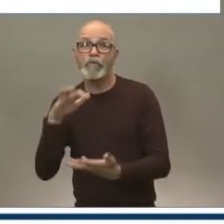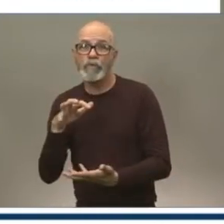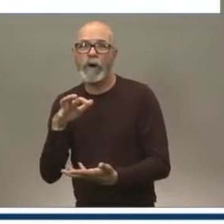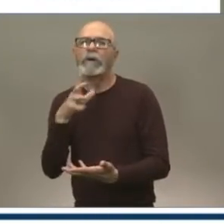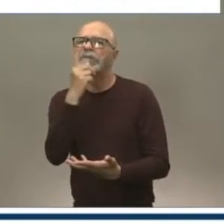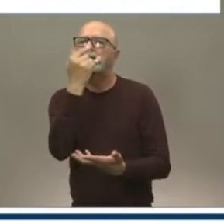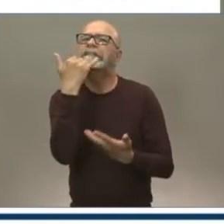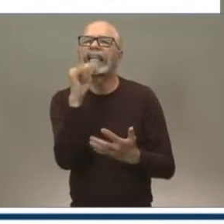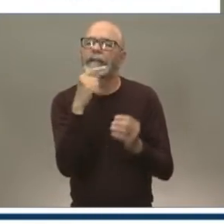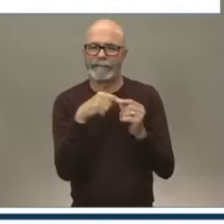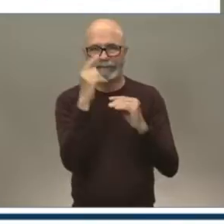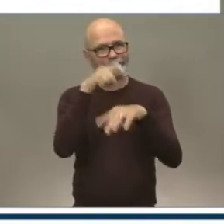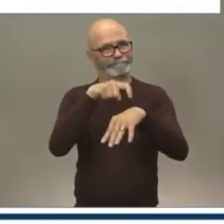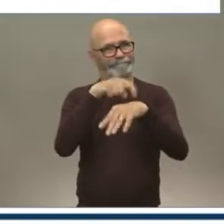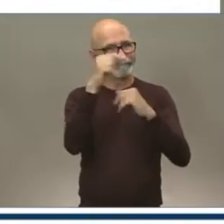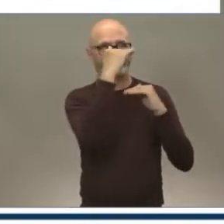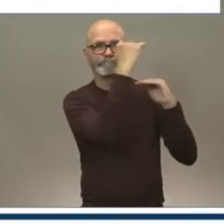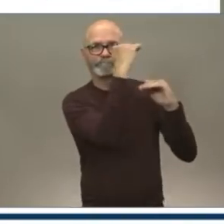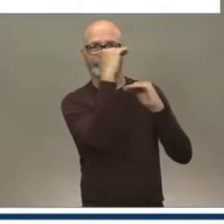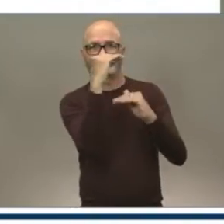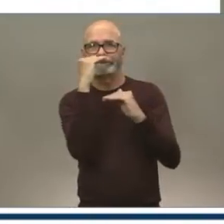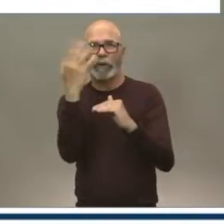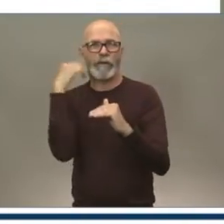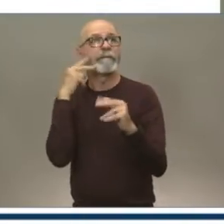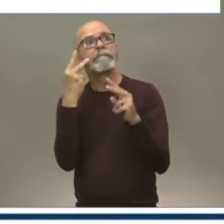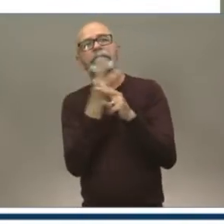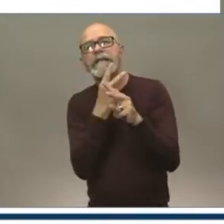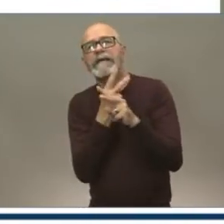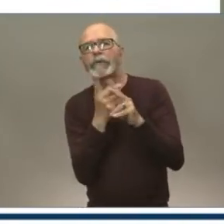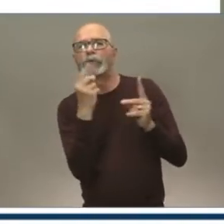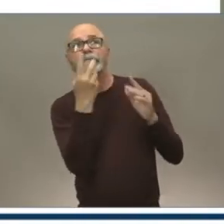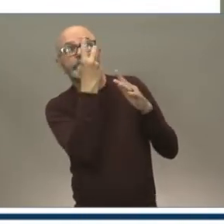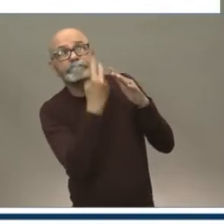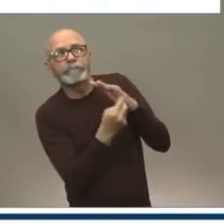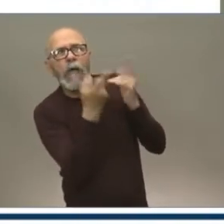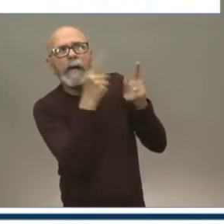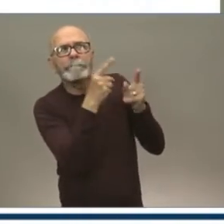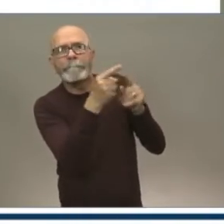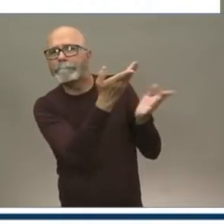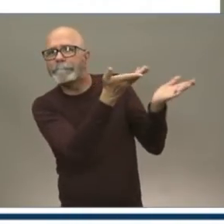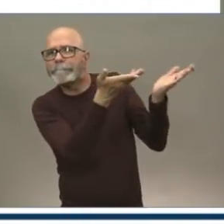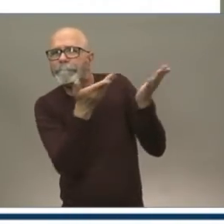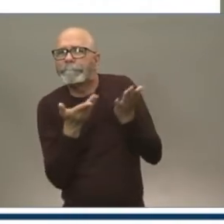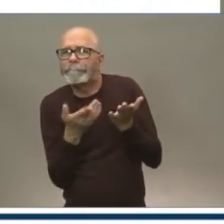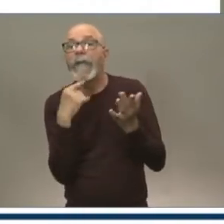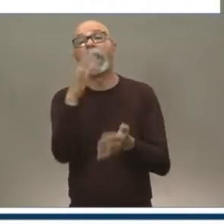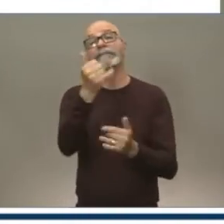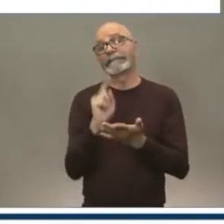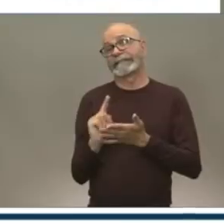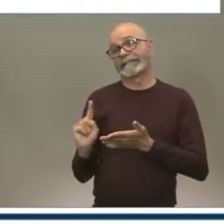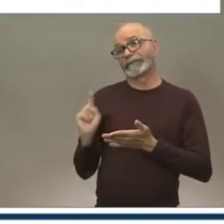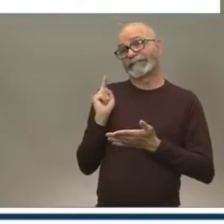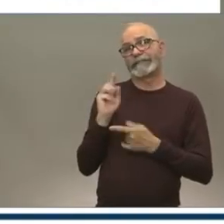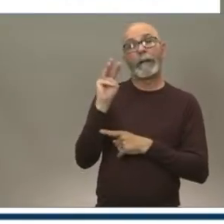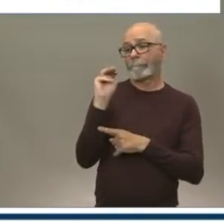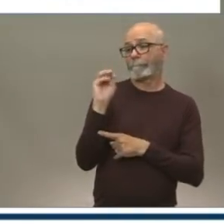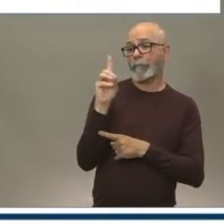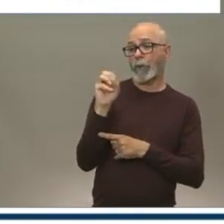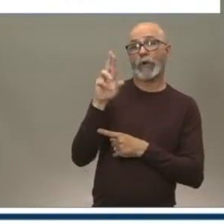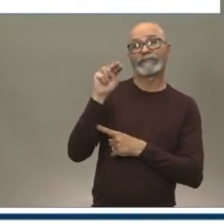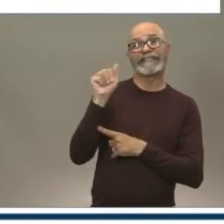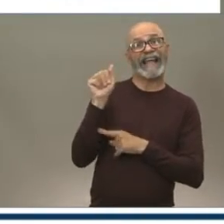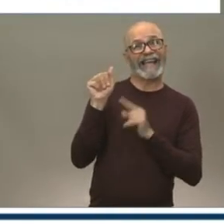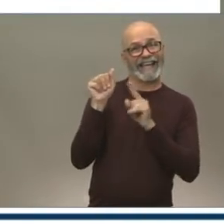and somewhat unpredictable. A week ago today, we found out that expected shipments of Moderna and AstraZeneca vaccine were going